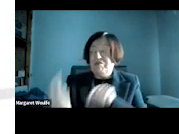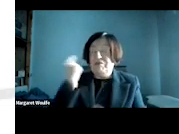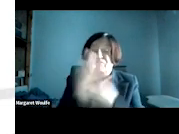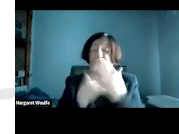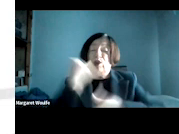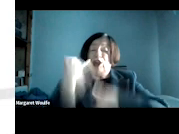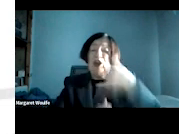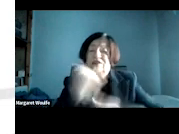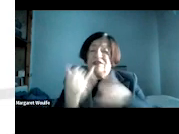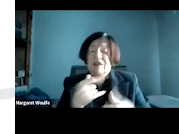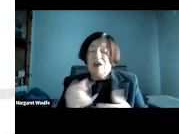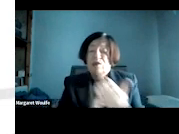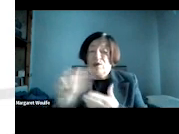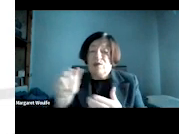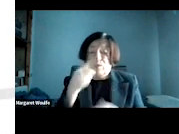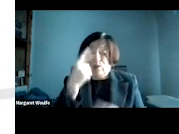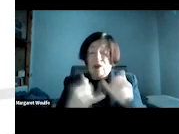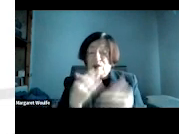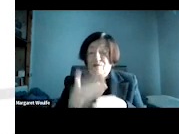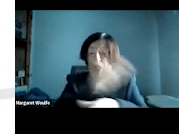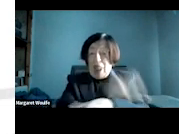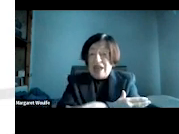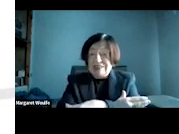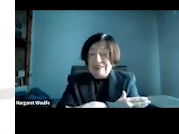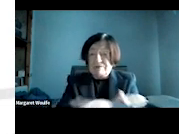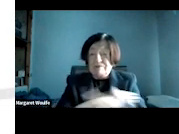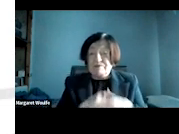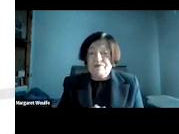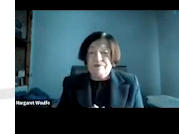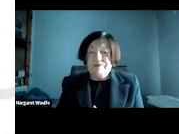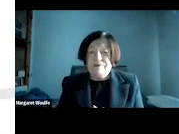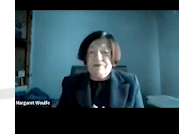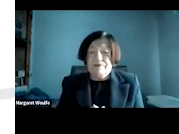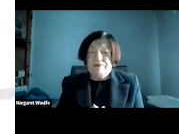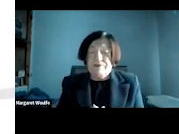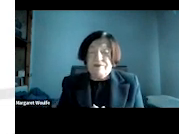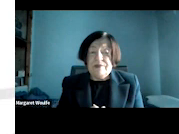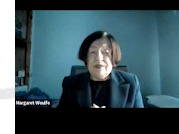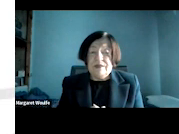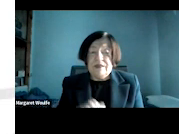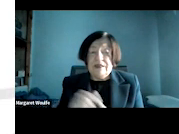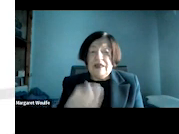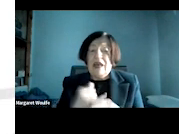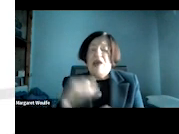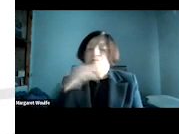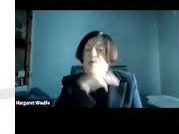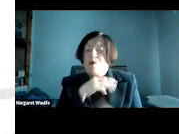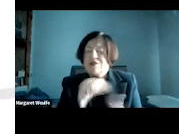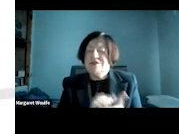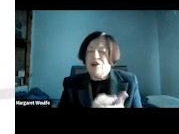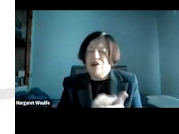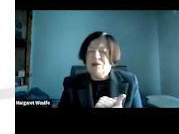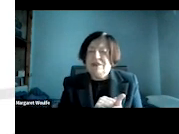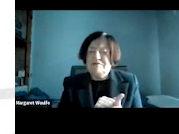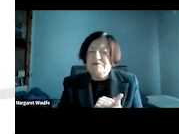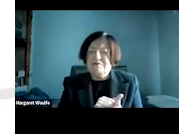years, it was published the year before last at this stage, is an important document